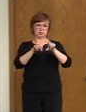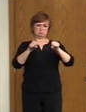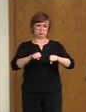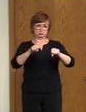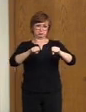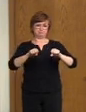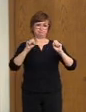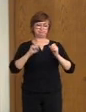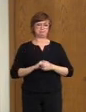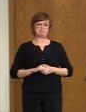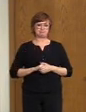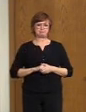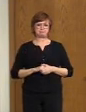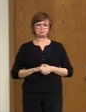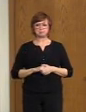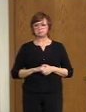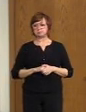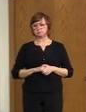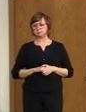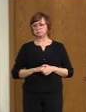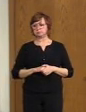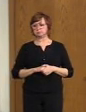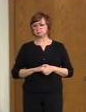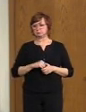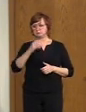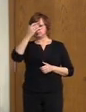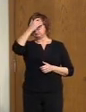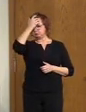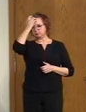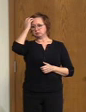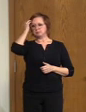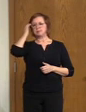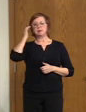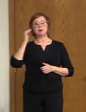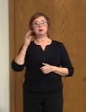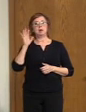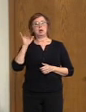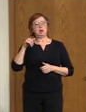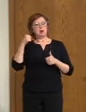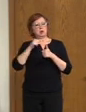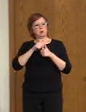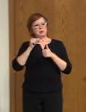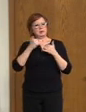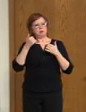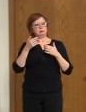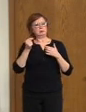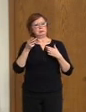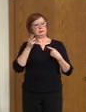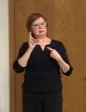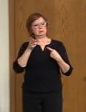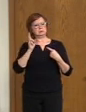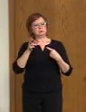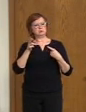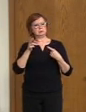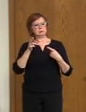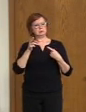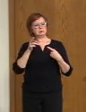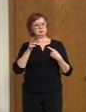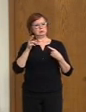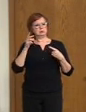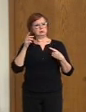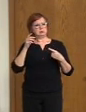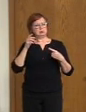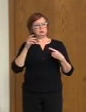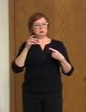With respect to immunization administration, Saskatchewan has had a robust information system for